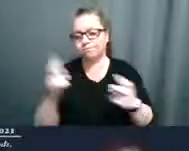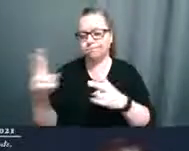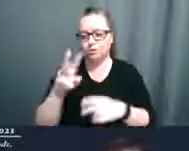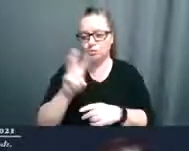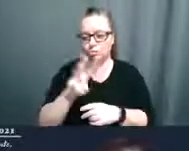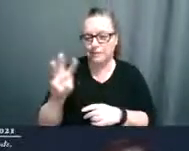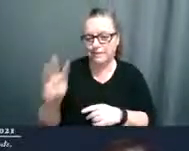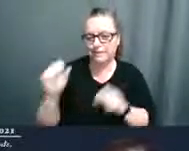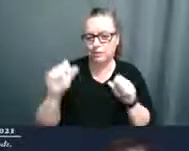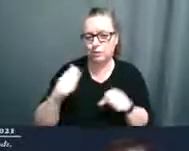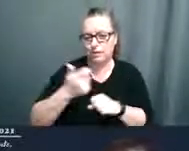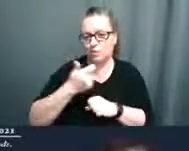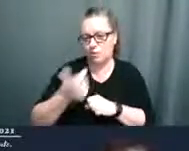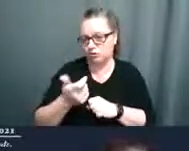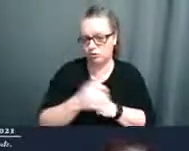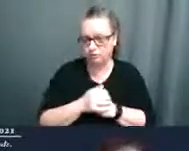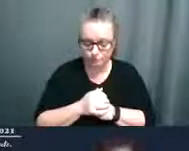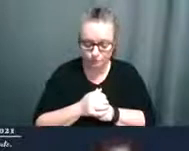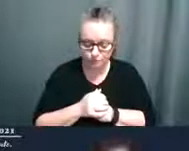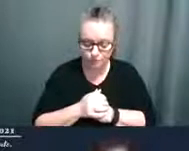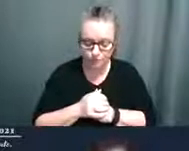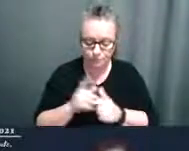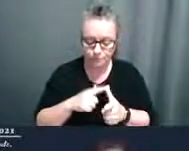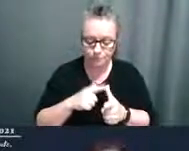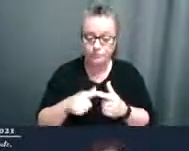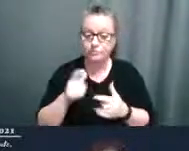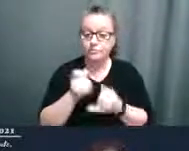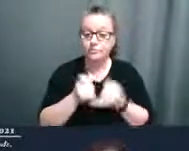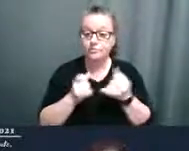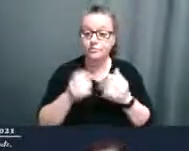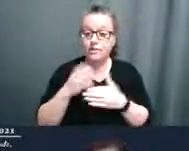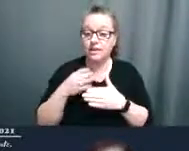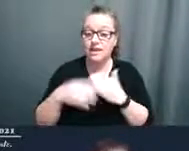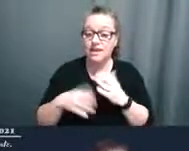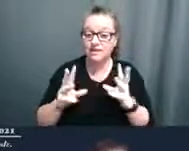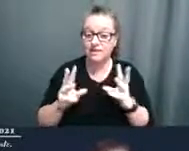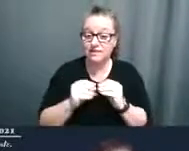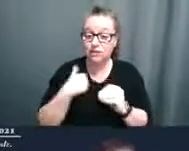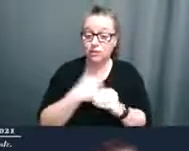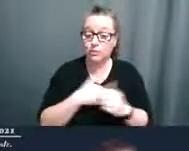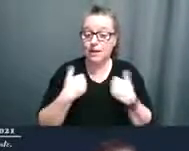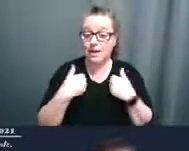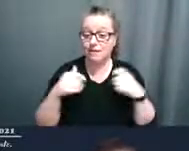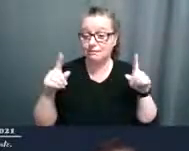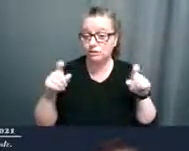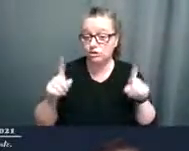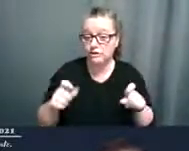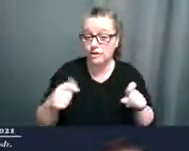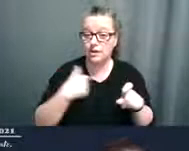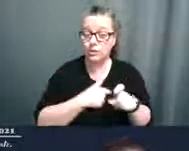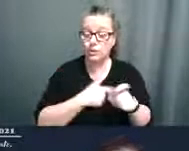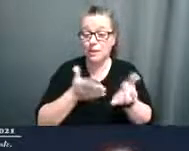so you can watch it at your leisure. And then finally, at the end of the session, we have a survey that we ask you to